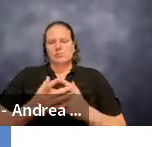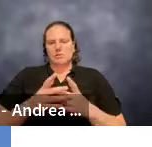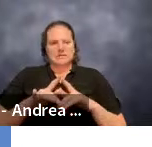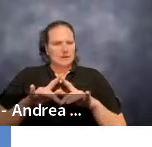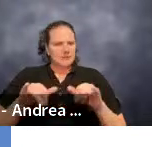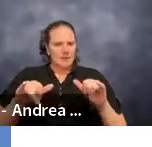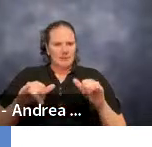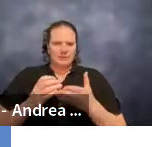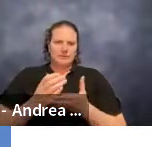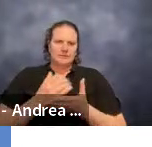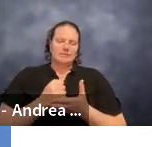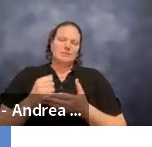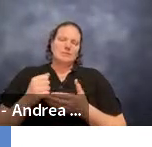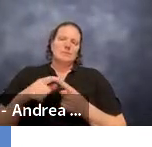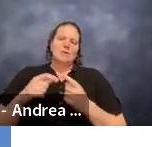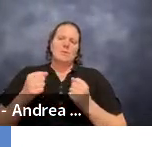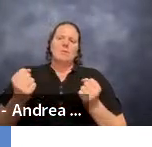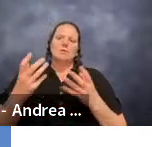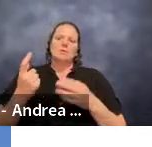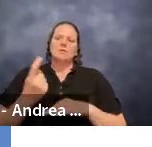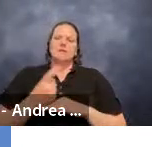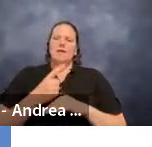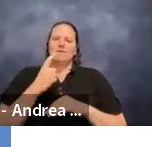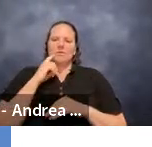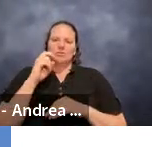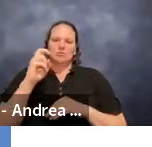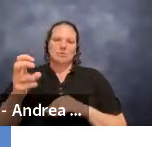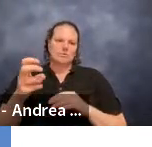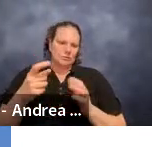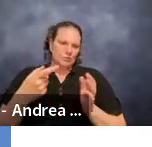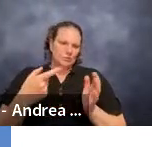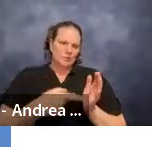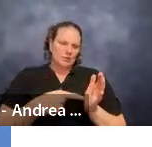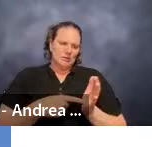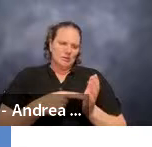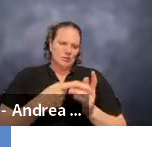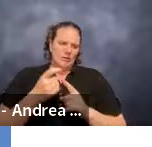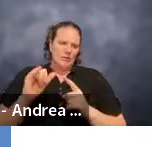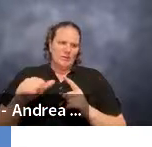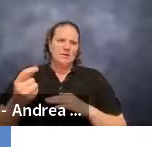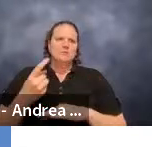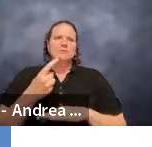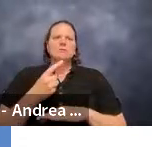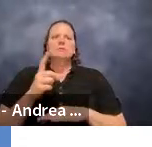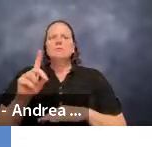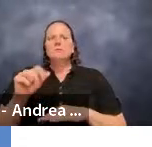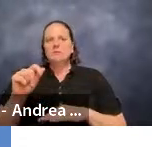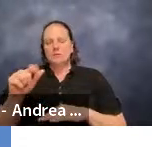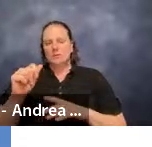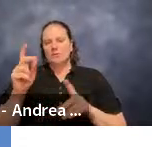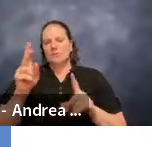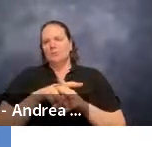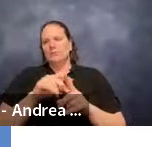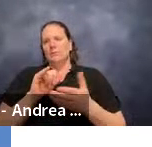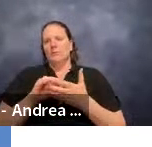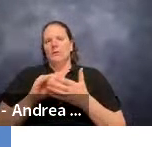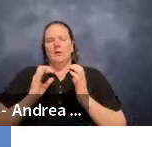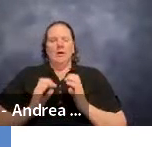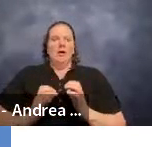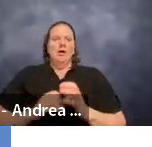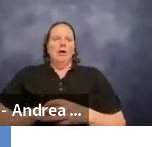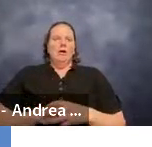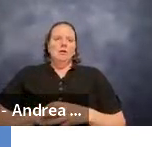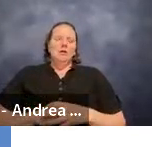can sometimes take multiple days for a trip to be built from the data assigned to a customer. So